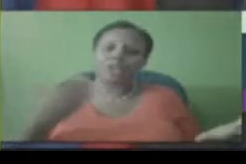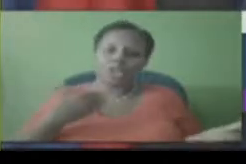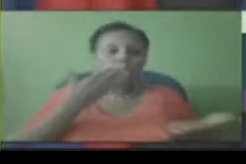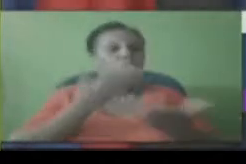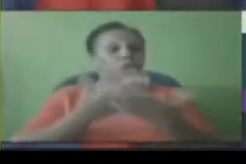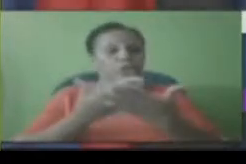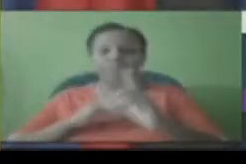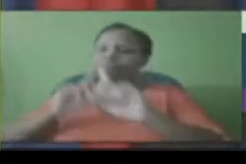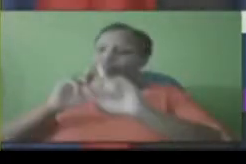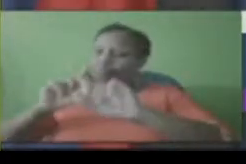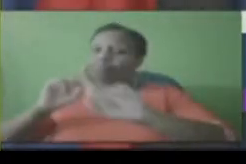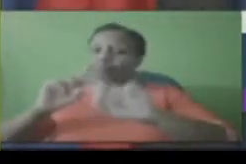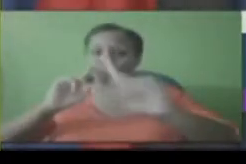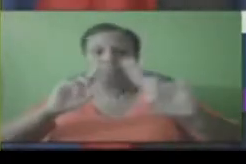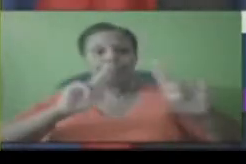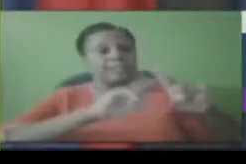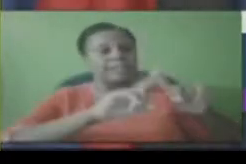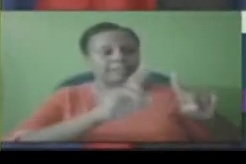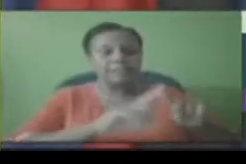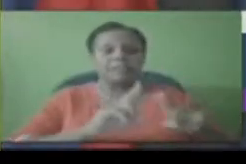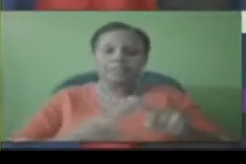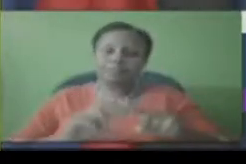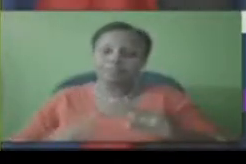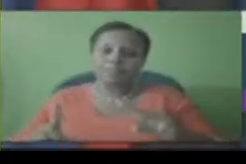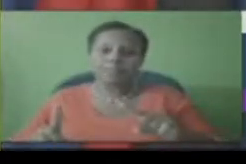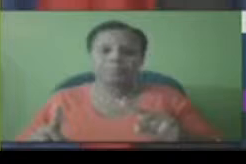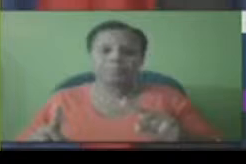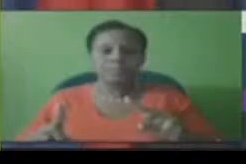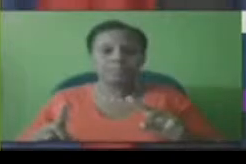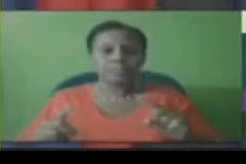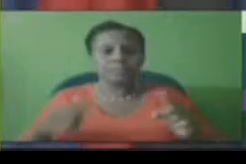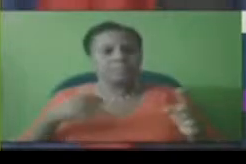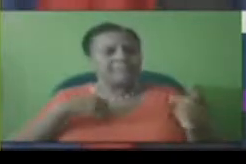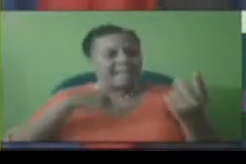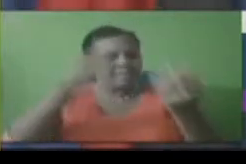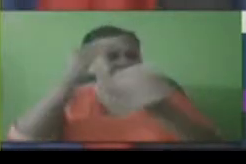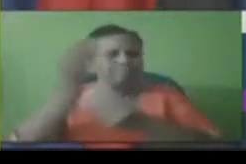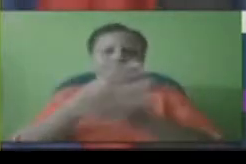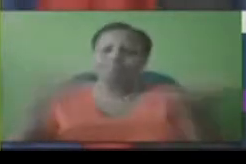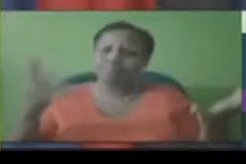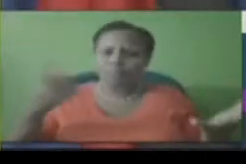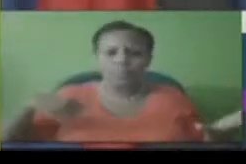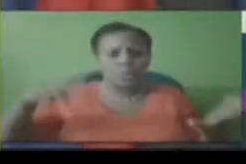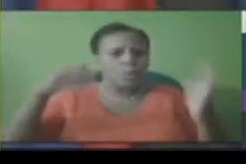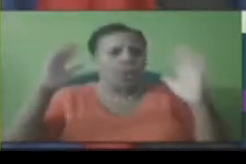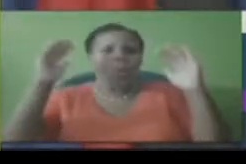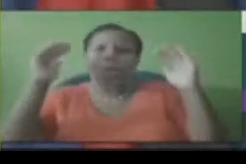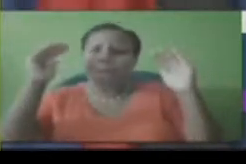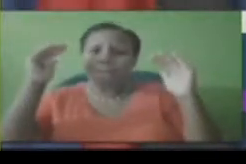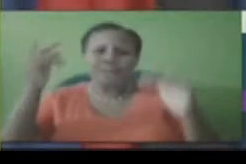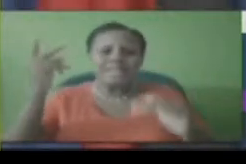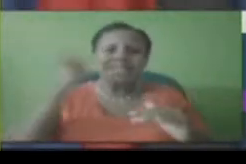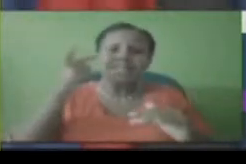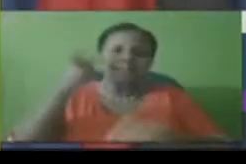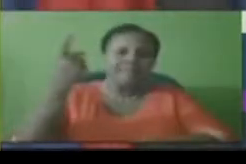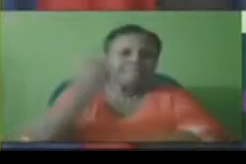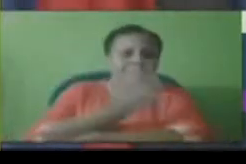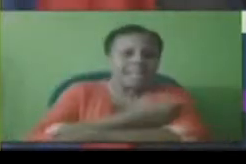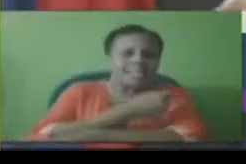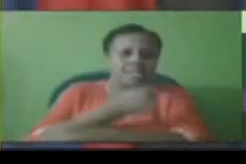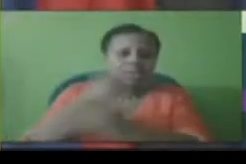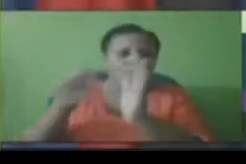I did mention to you that we were expecting vaccines in August and COVAX in July. The COVAX has now said not